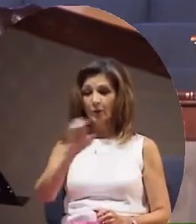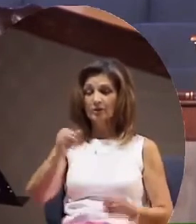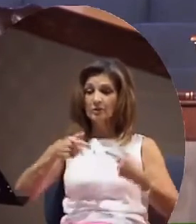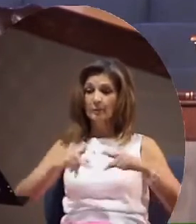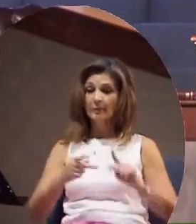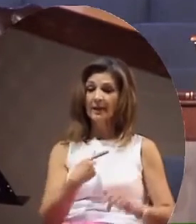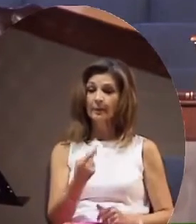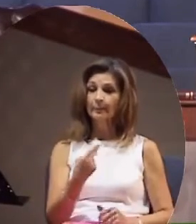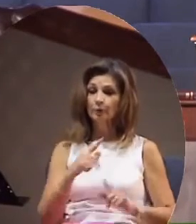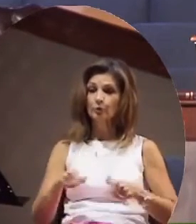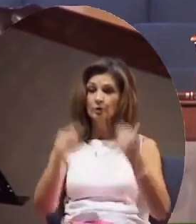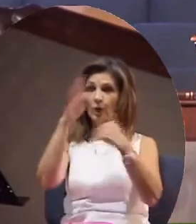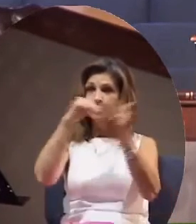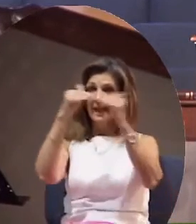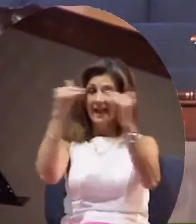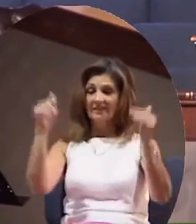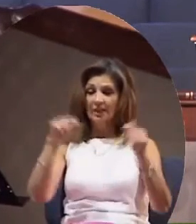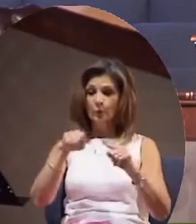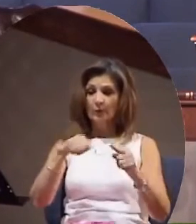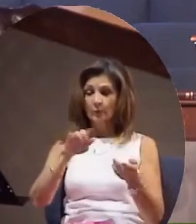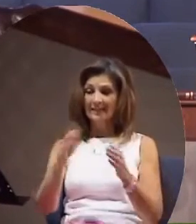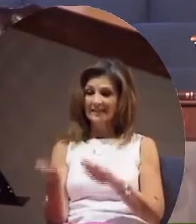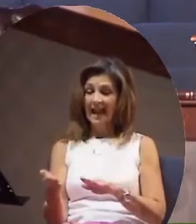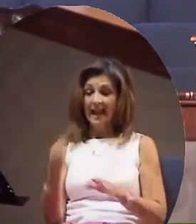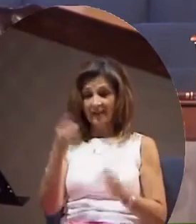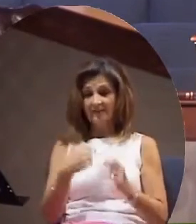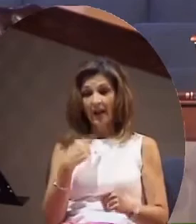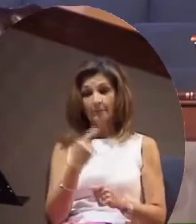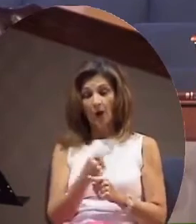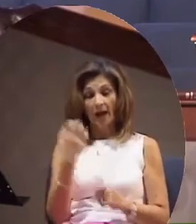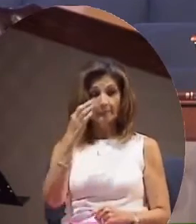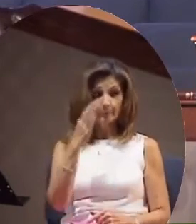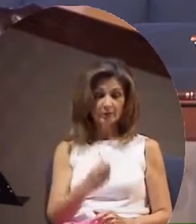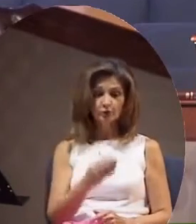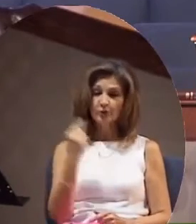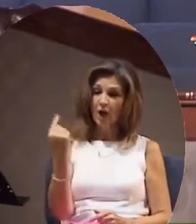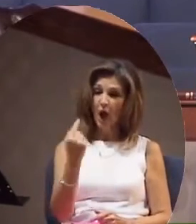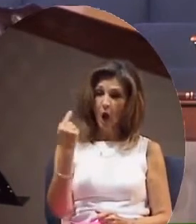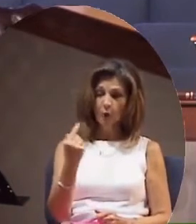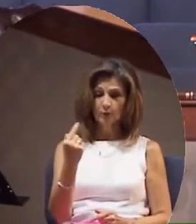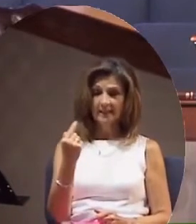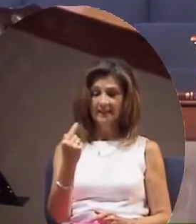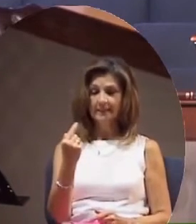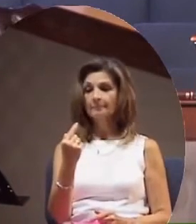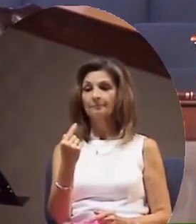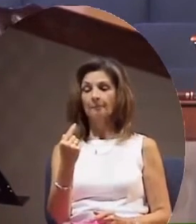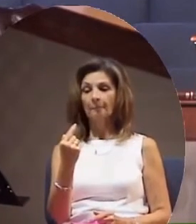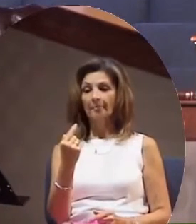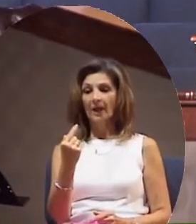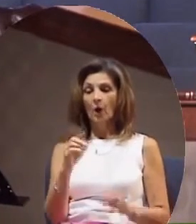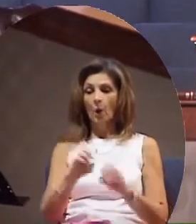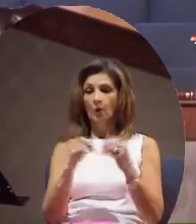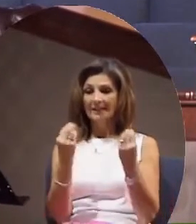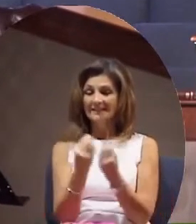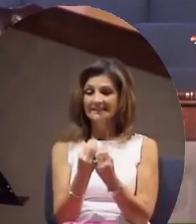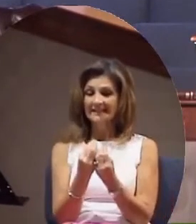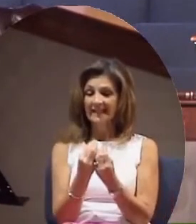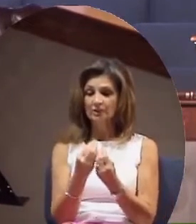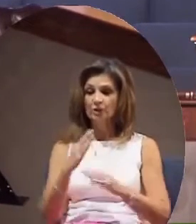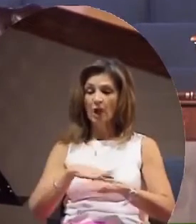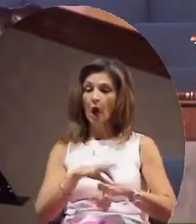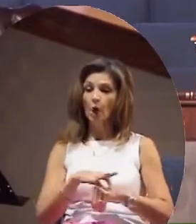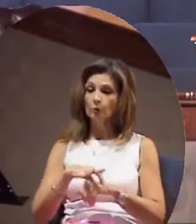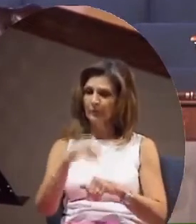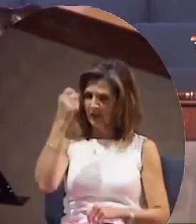we die. But if I'm right about this, preacher, the only institution or organization on planet Earth,